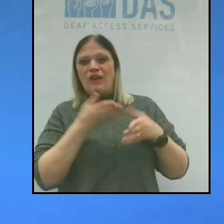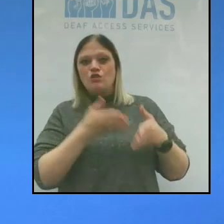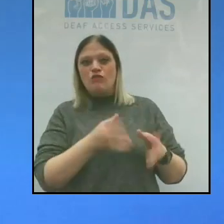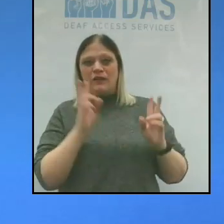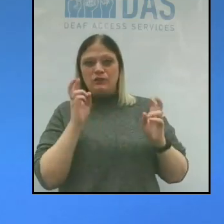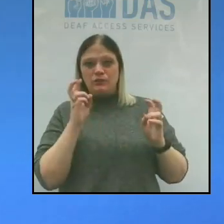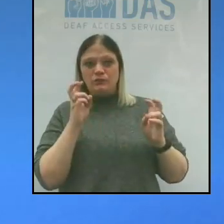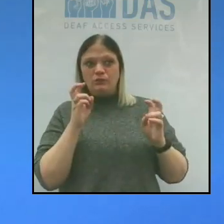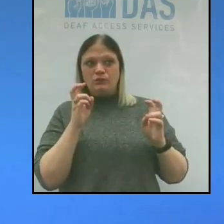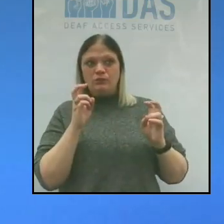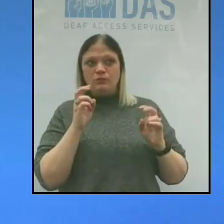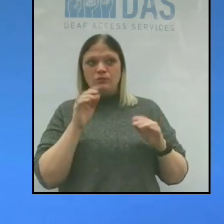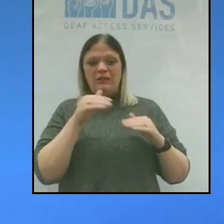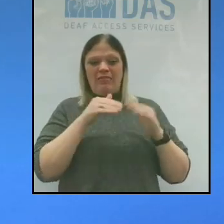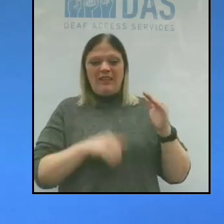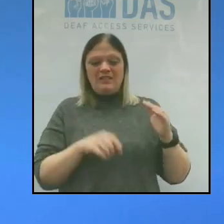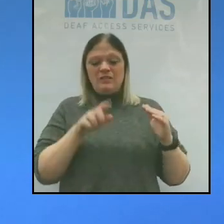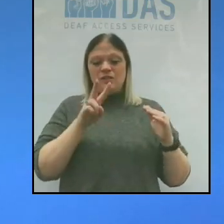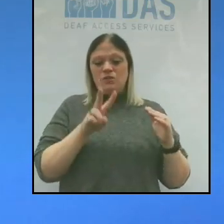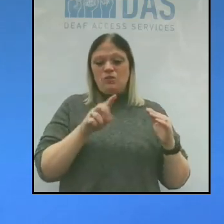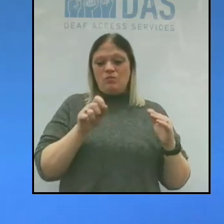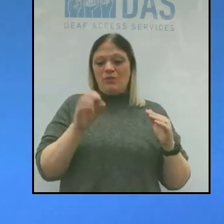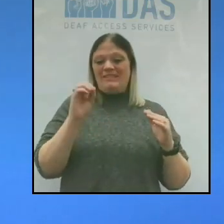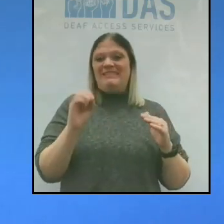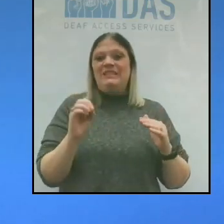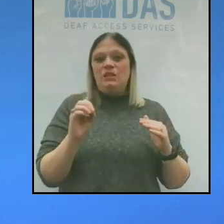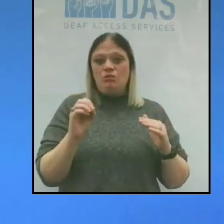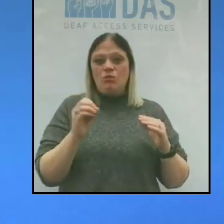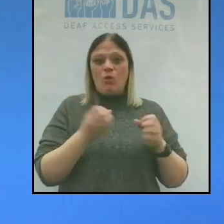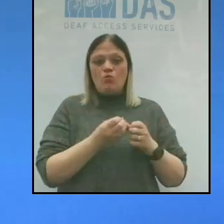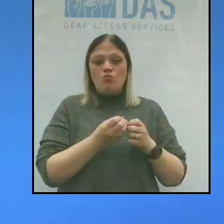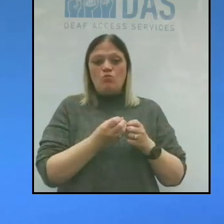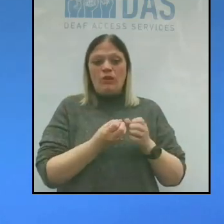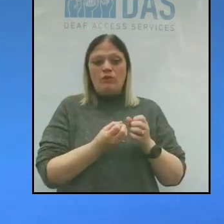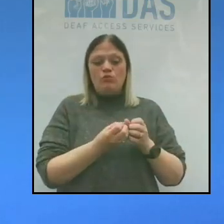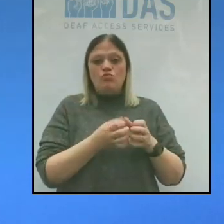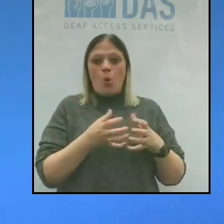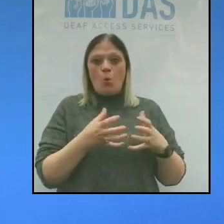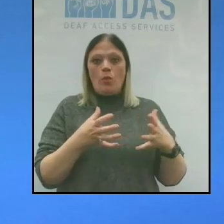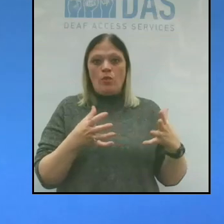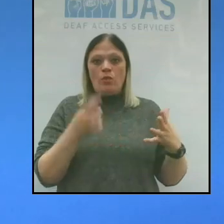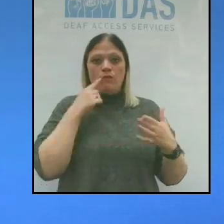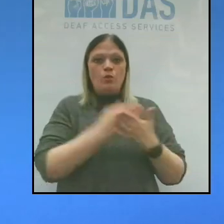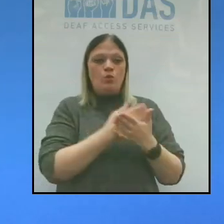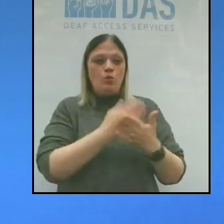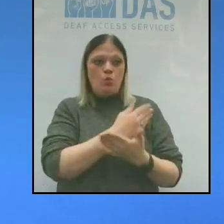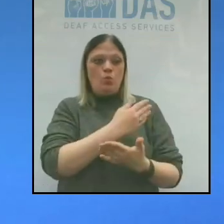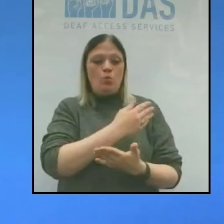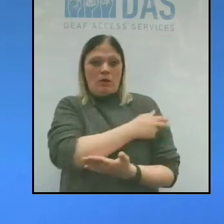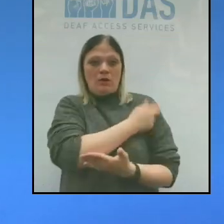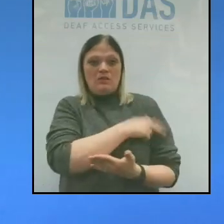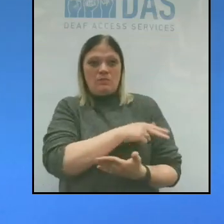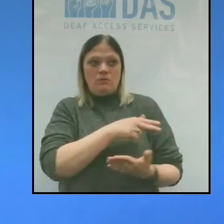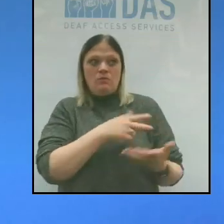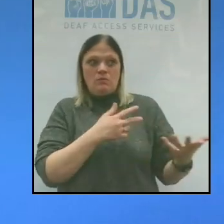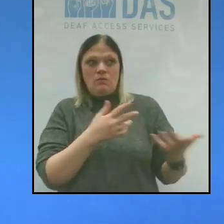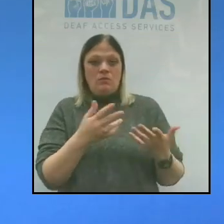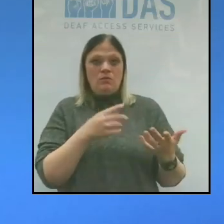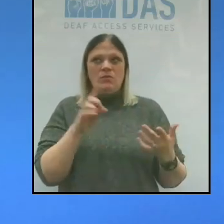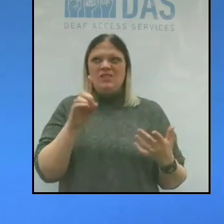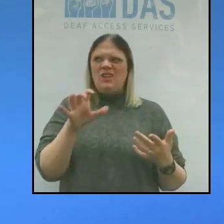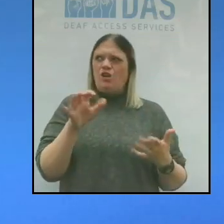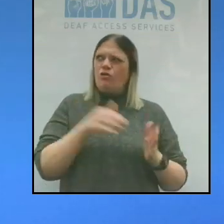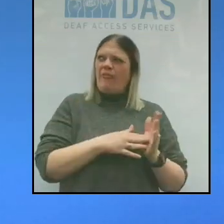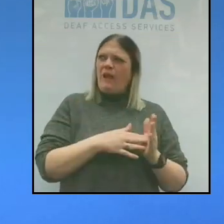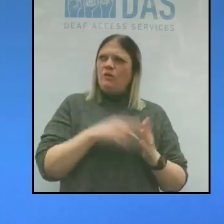than 2.0 of new cases being hospitalized, so I'm not totally surprised. I mean, 2.0 out of,